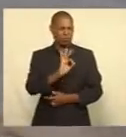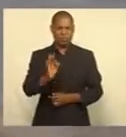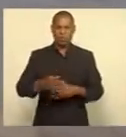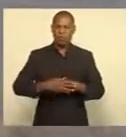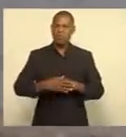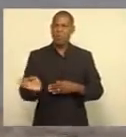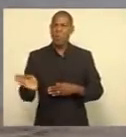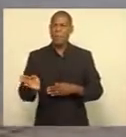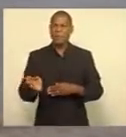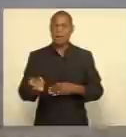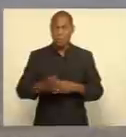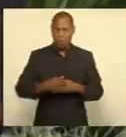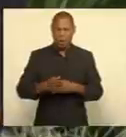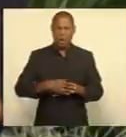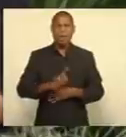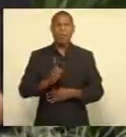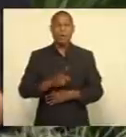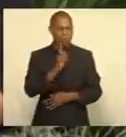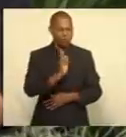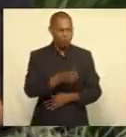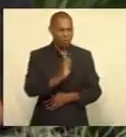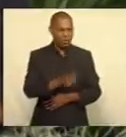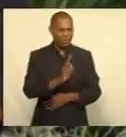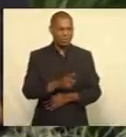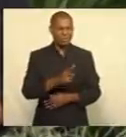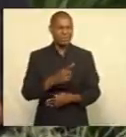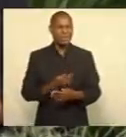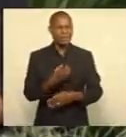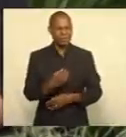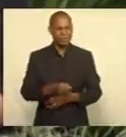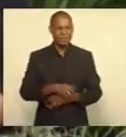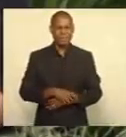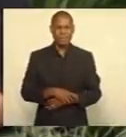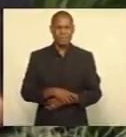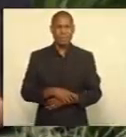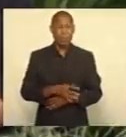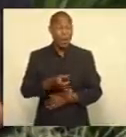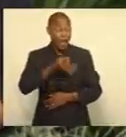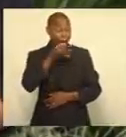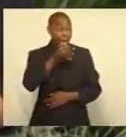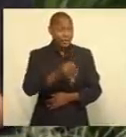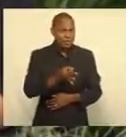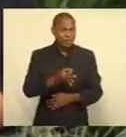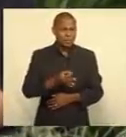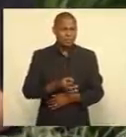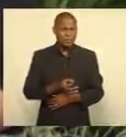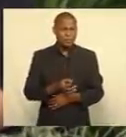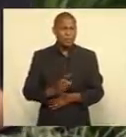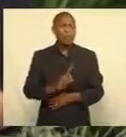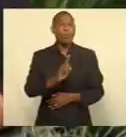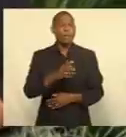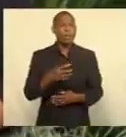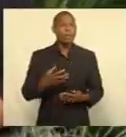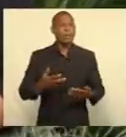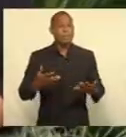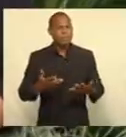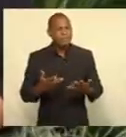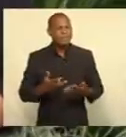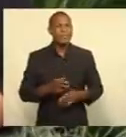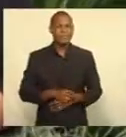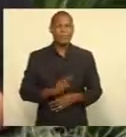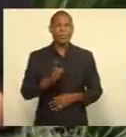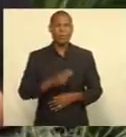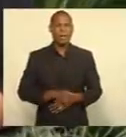after several warnings. When asked about the whereabouts of Downs, Lusaka, who was holding a knife and bottle of